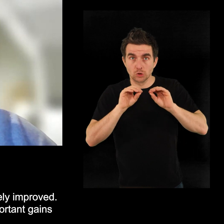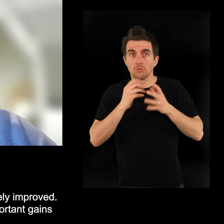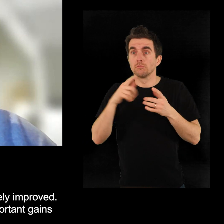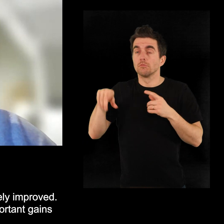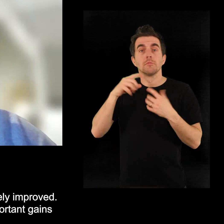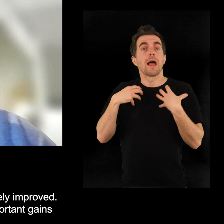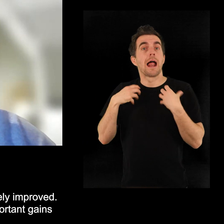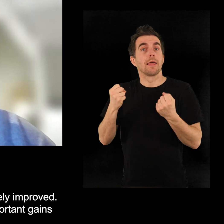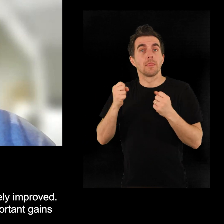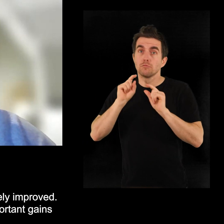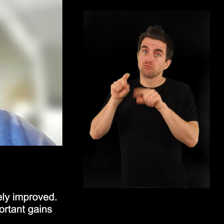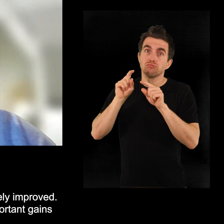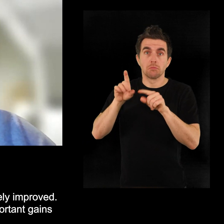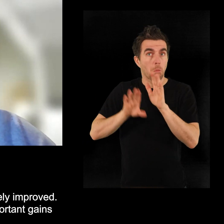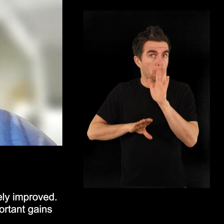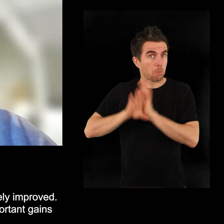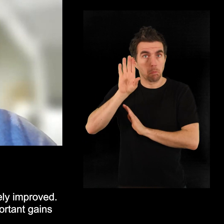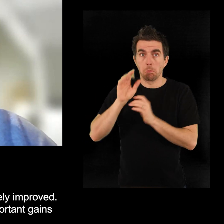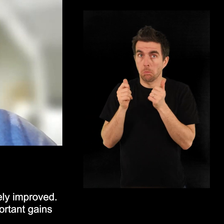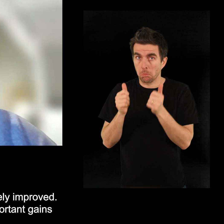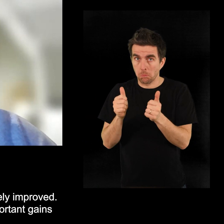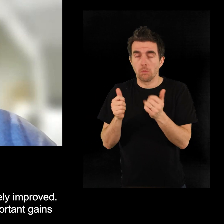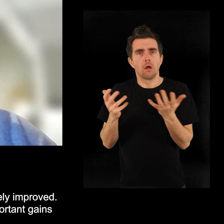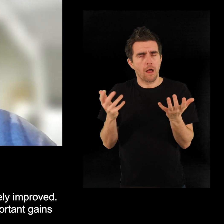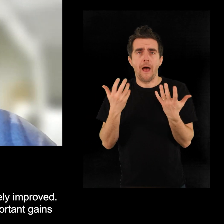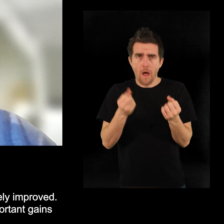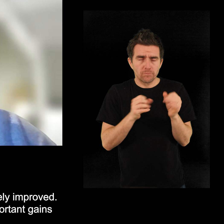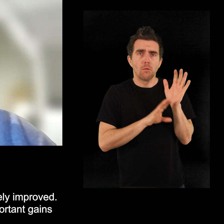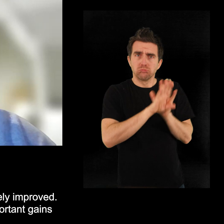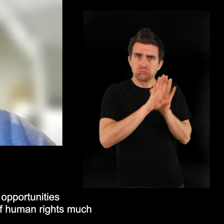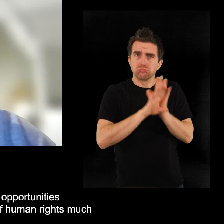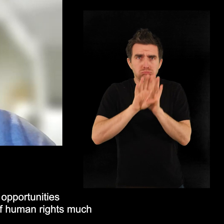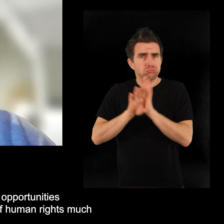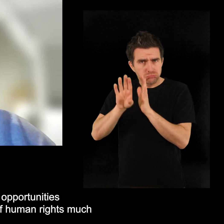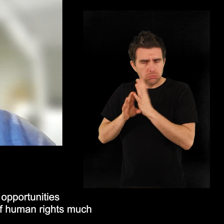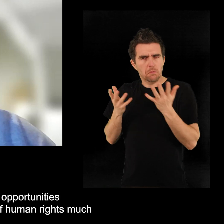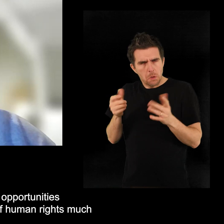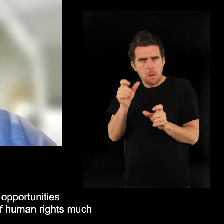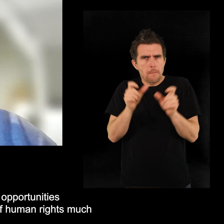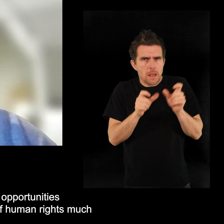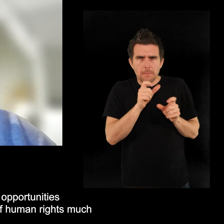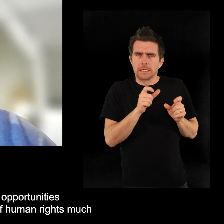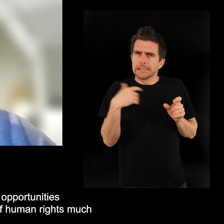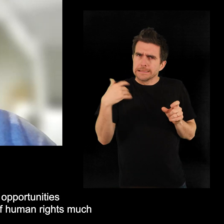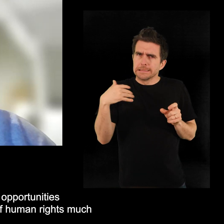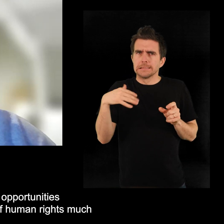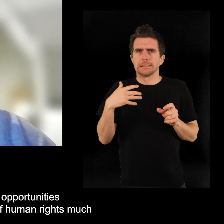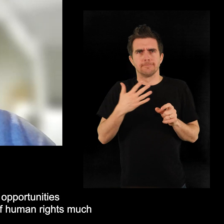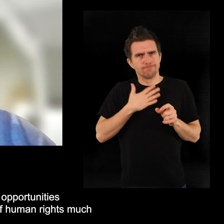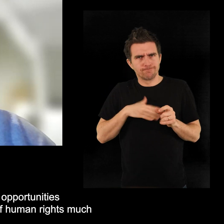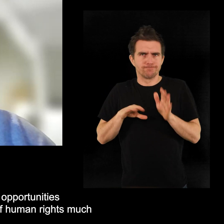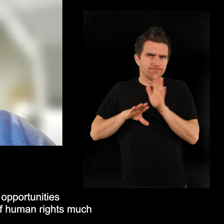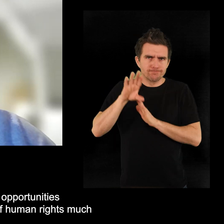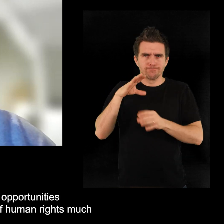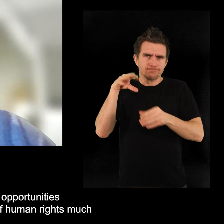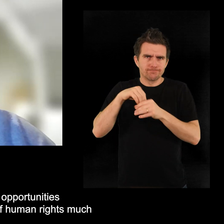Health provision has massively improved. Despite these and other important gains for humanity, the threats and opportunities